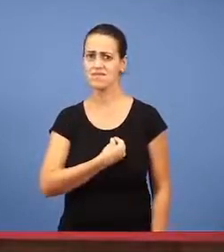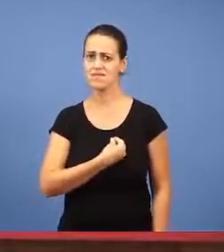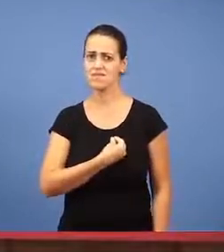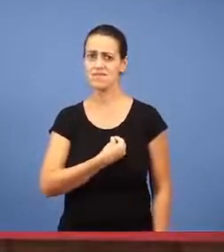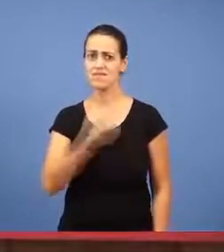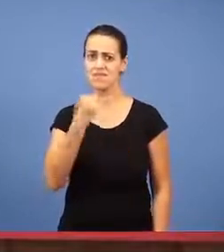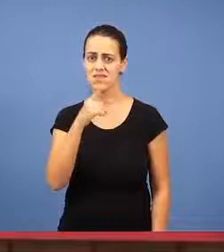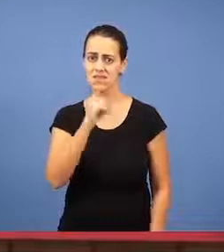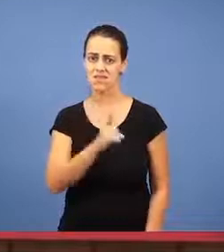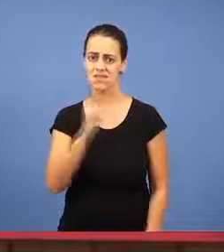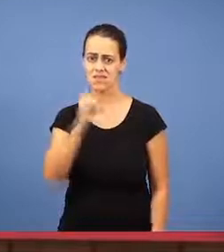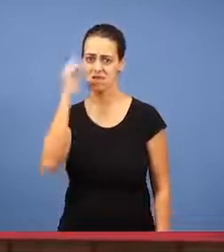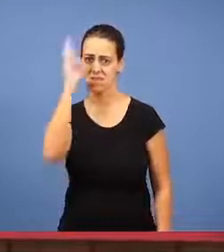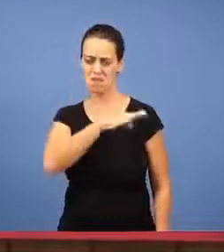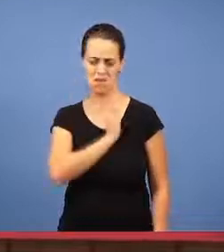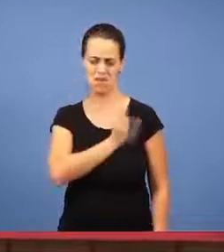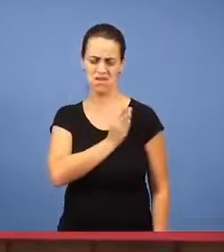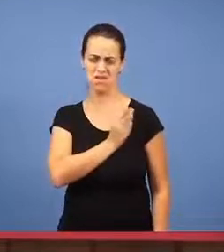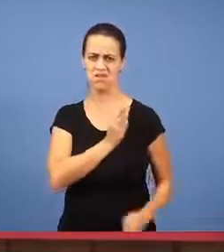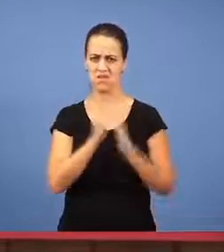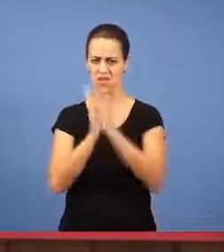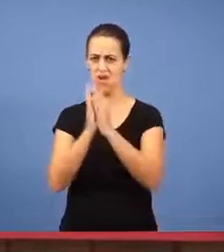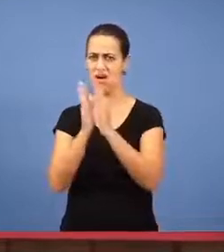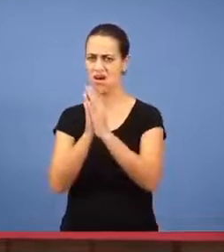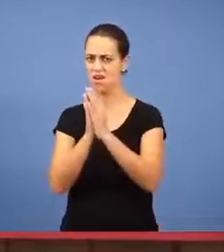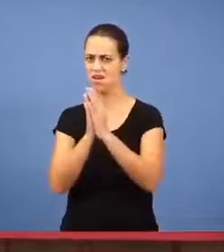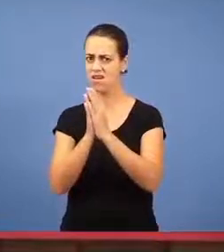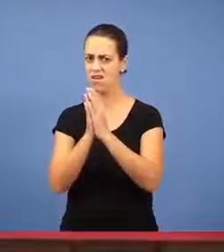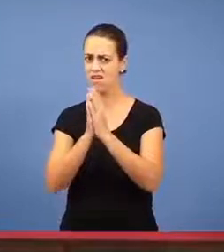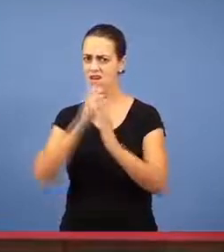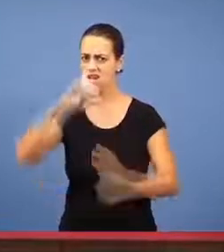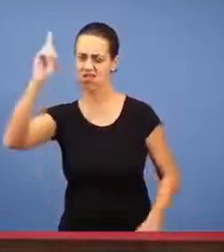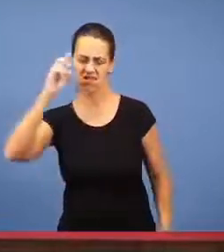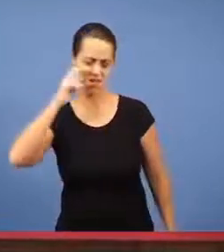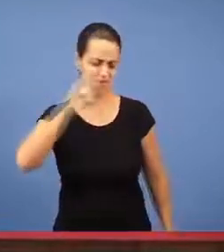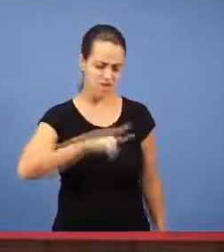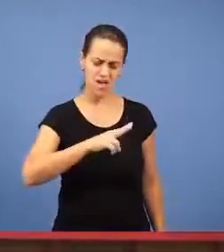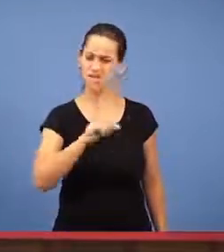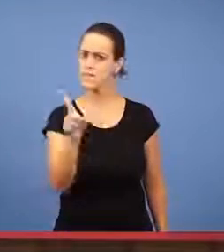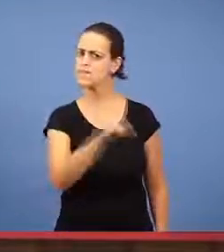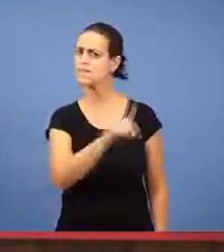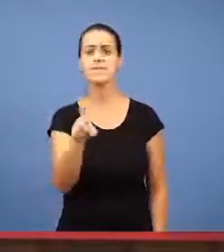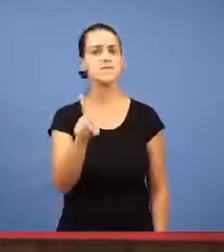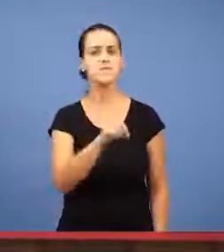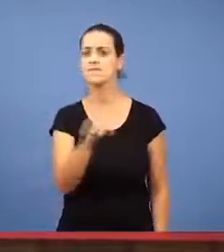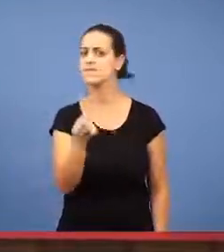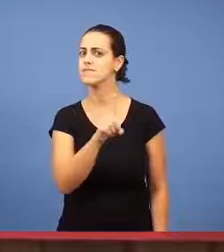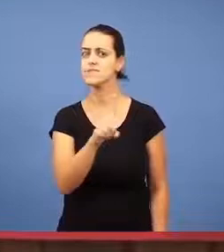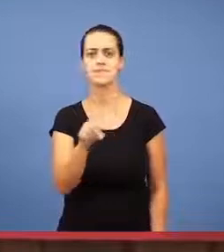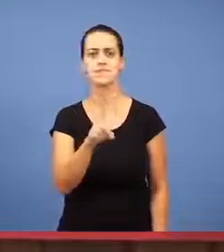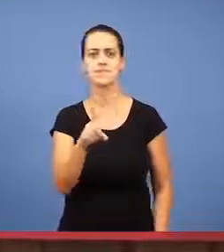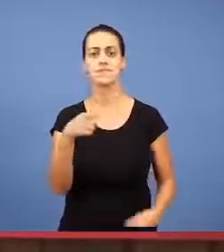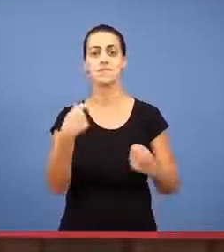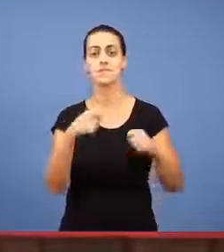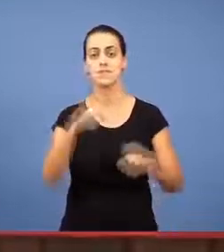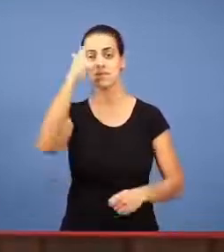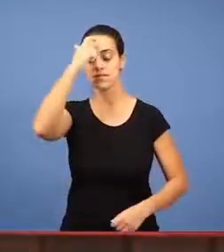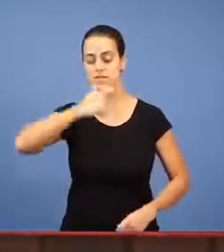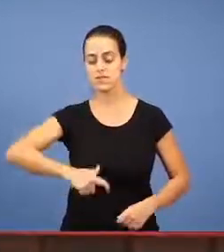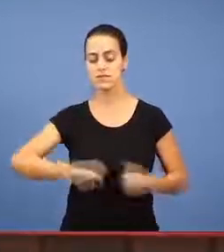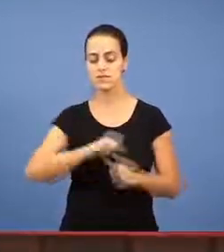harboring your life. If the evil that is harboring your life and is allowing you to speak with God and God is answering, where is the new